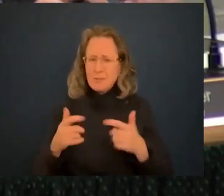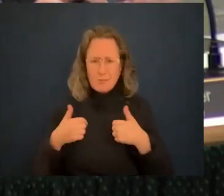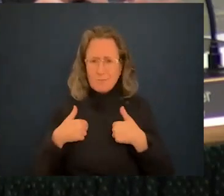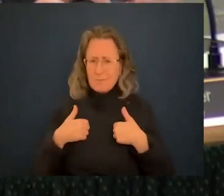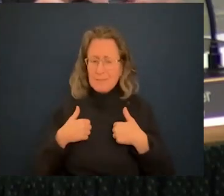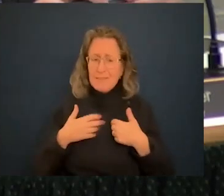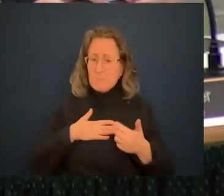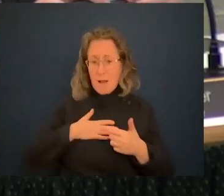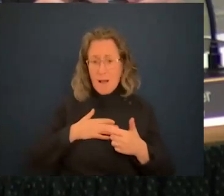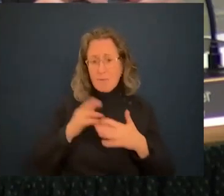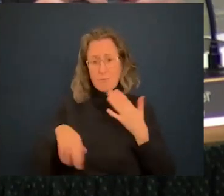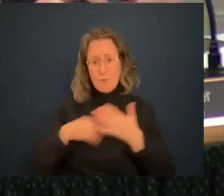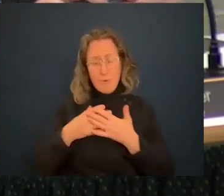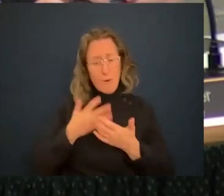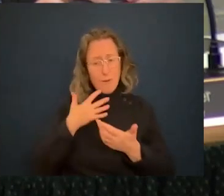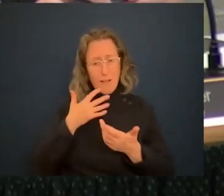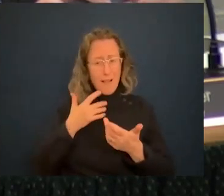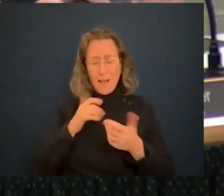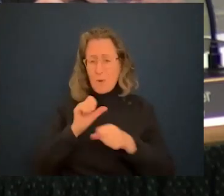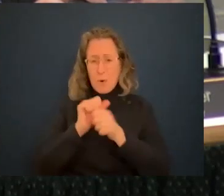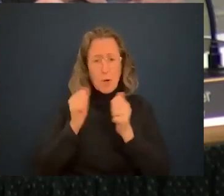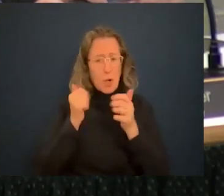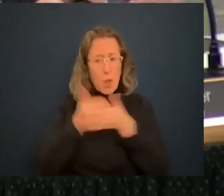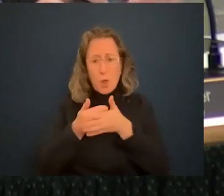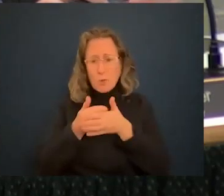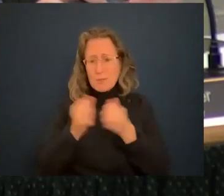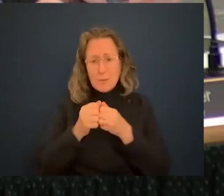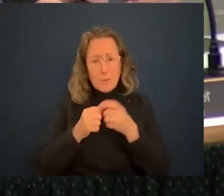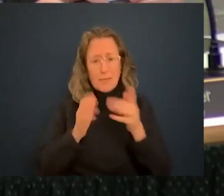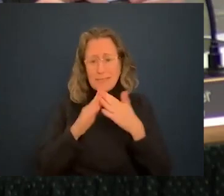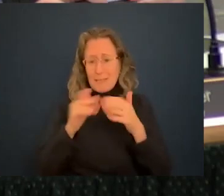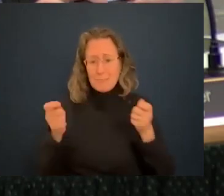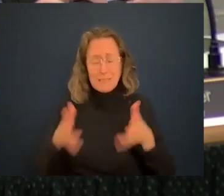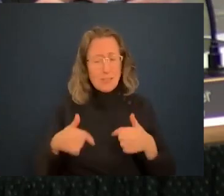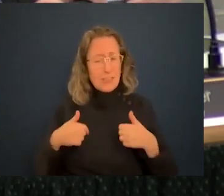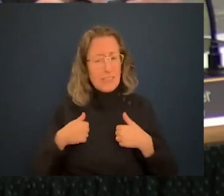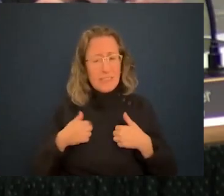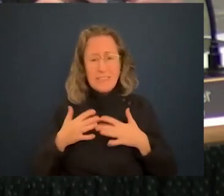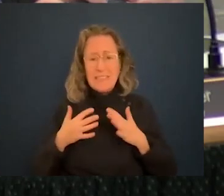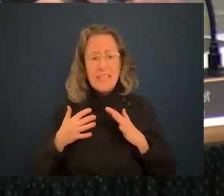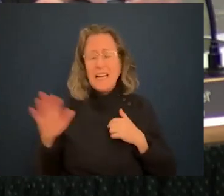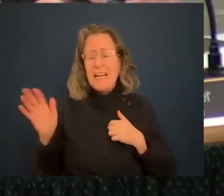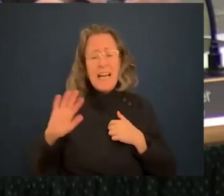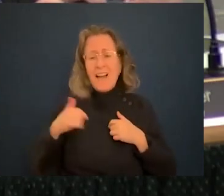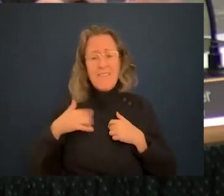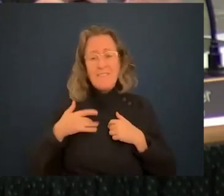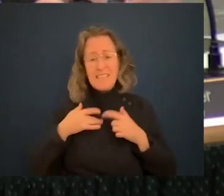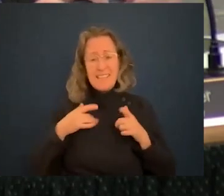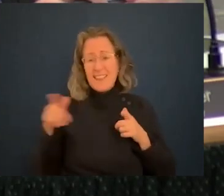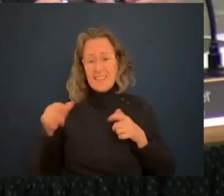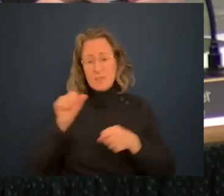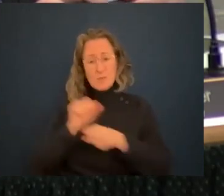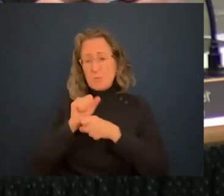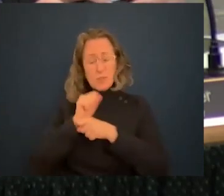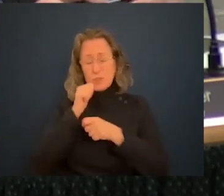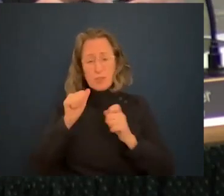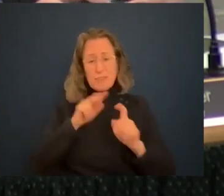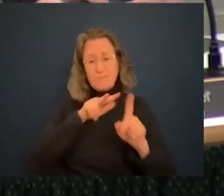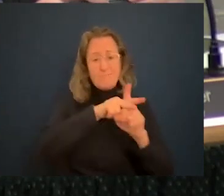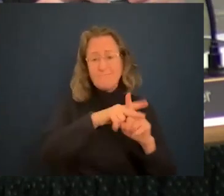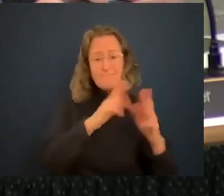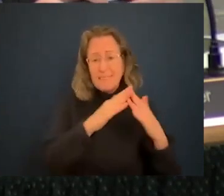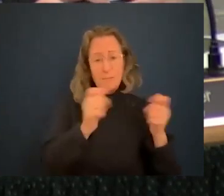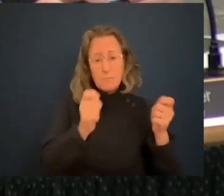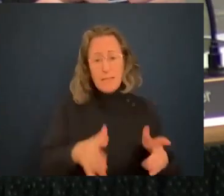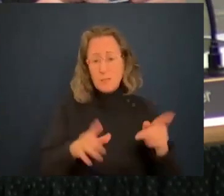this board and I really don't feel like a lot of this work belongs in the town manager's office um